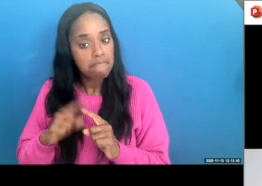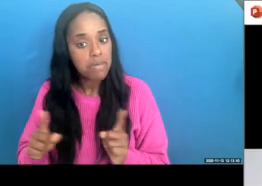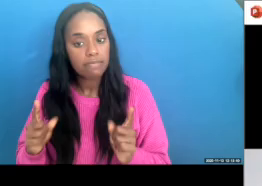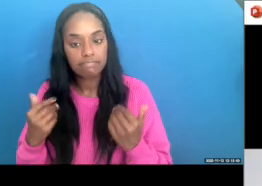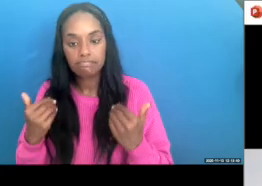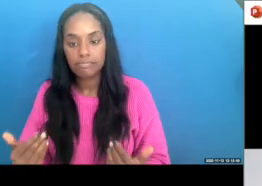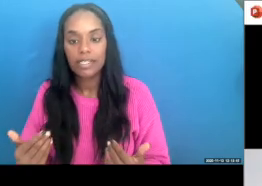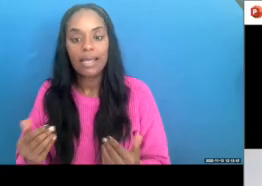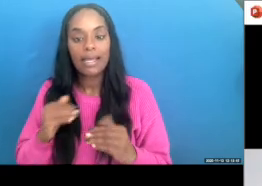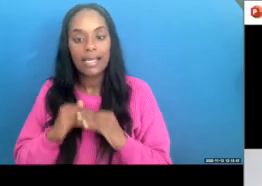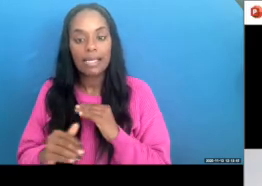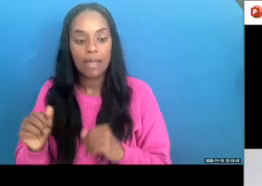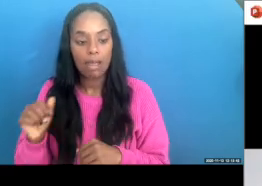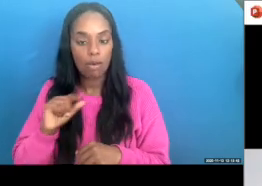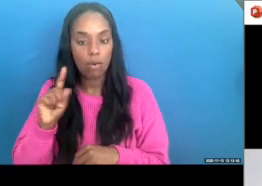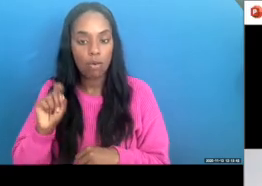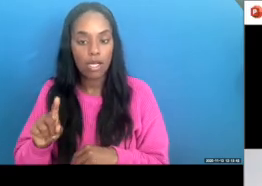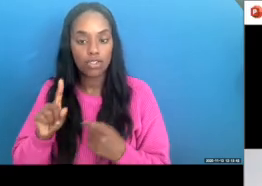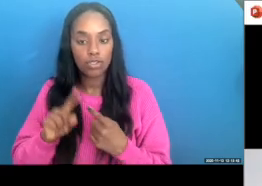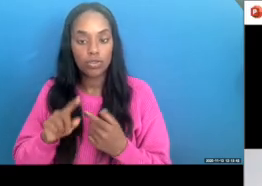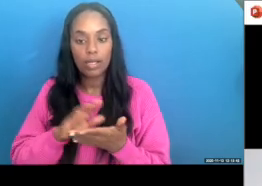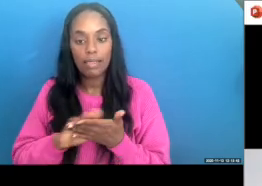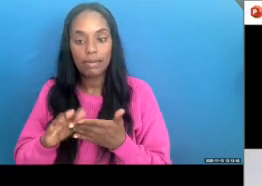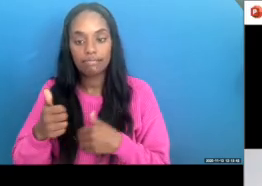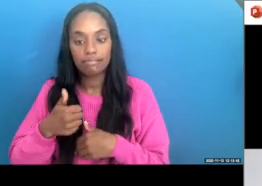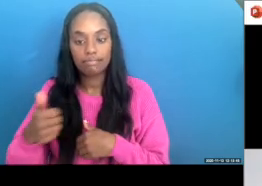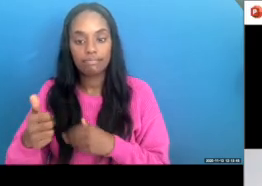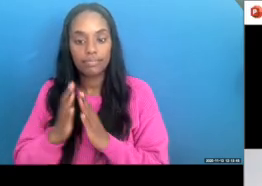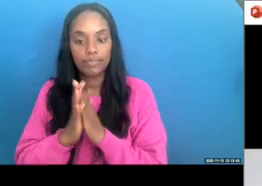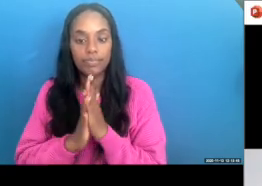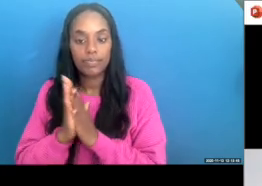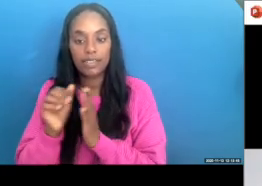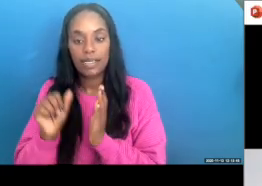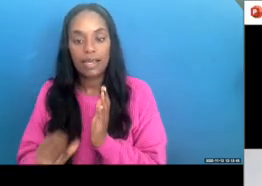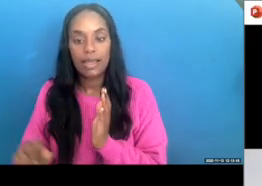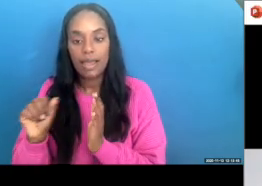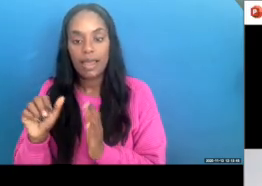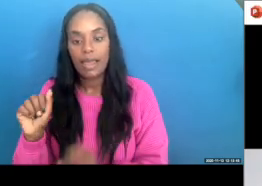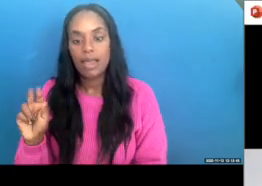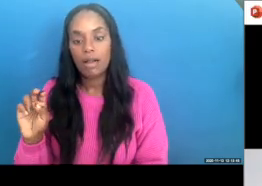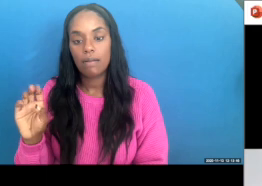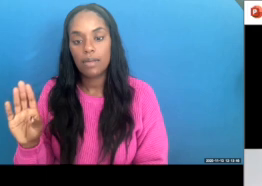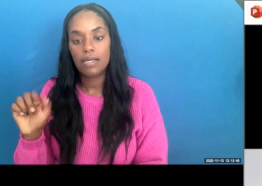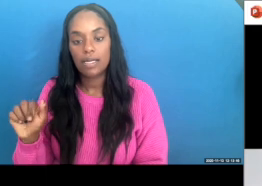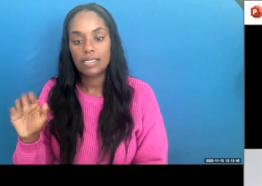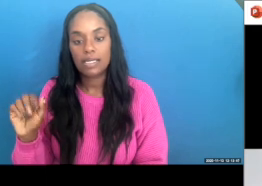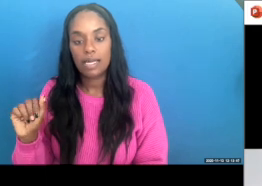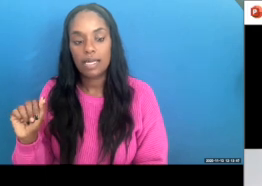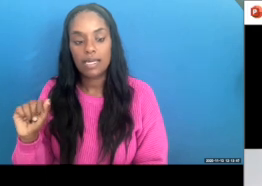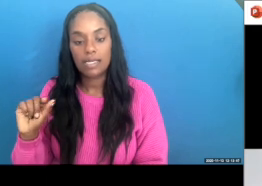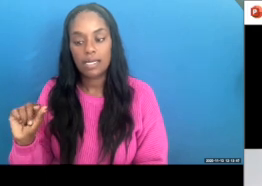comments, questions, or suggestions after this meeting, I know we weren't able to get to everybody today, but feel free to